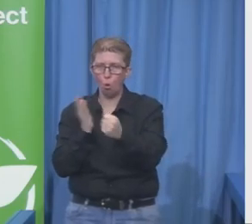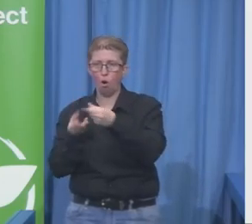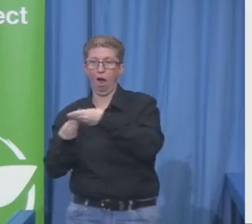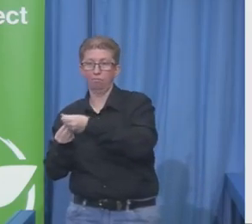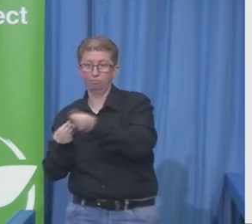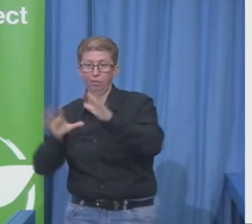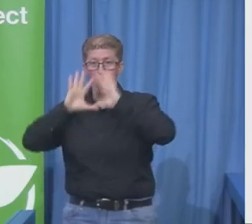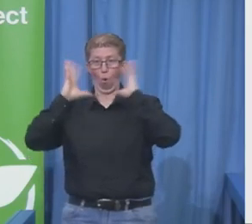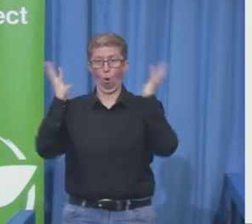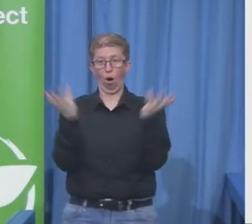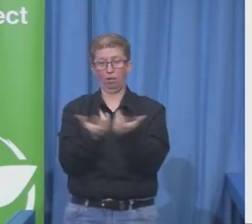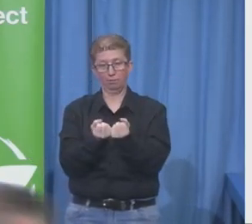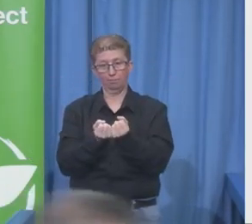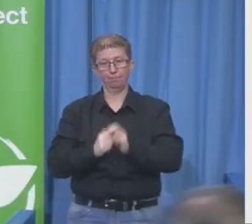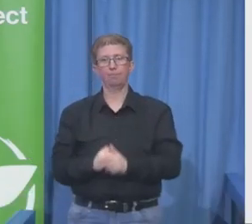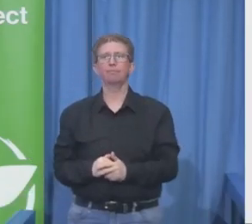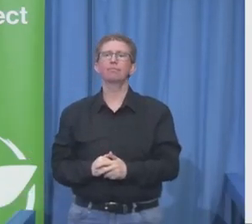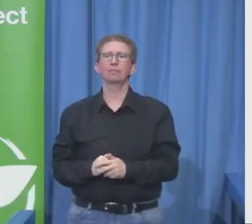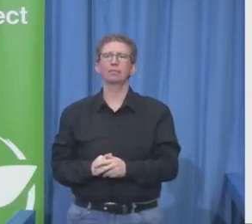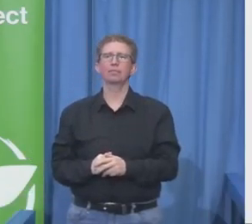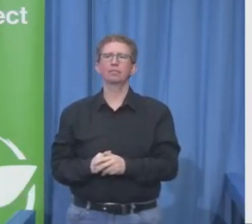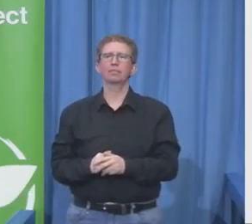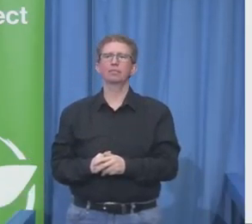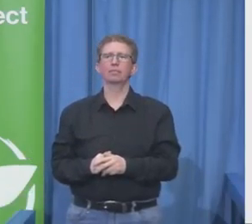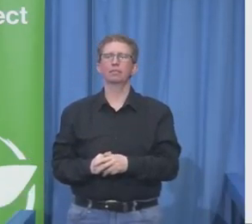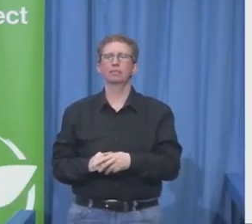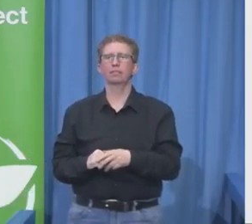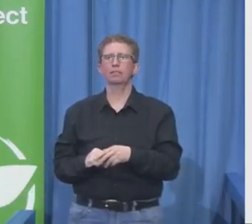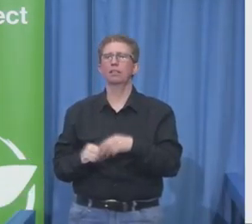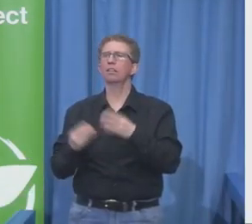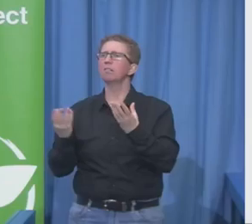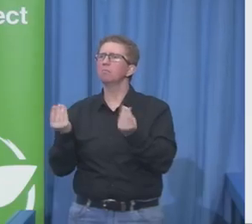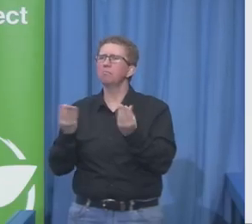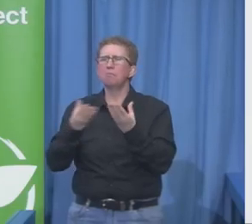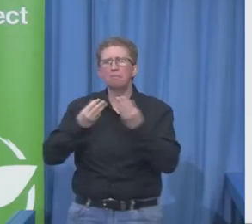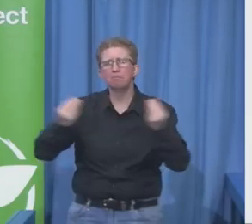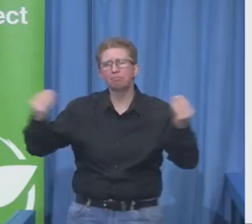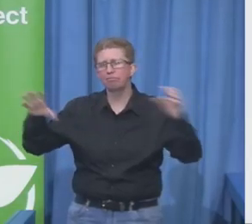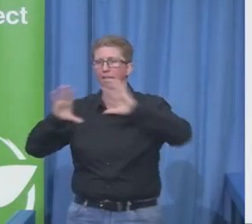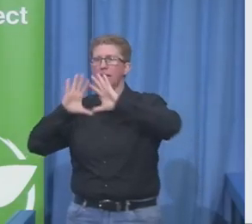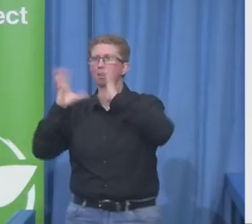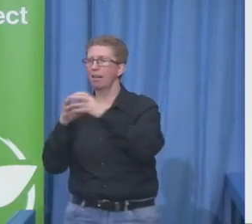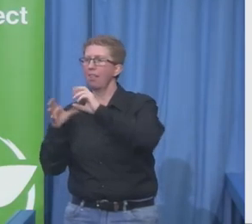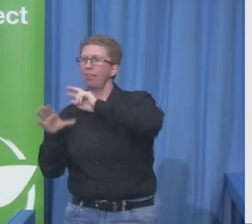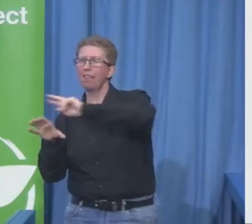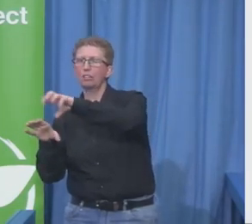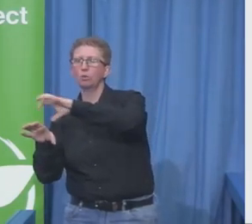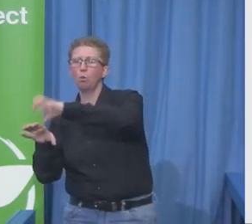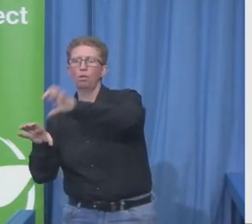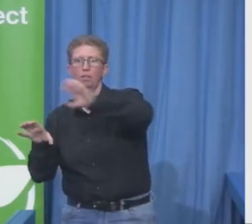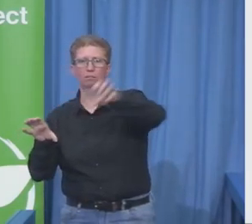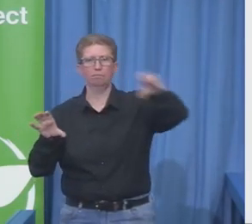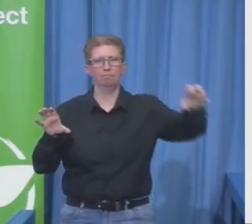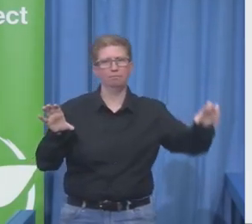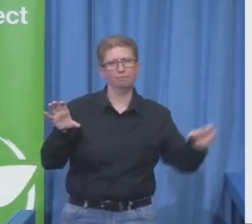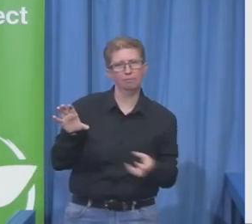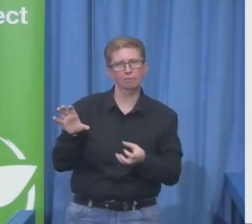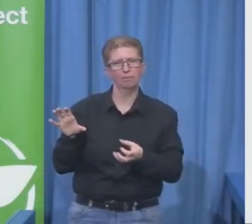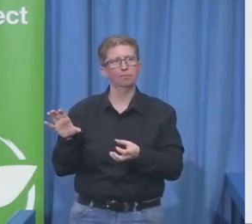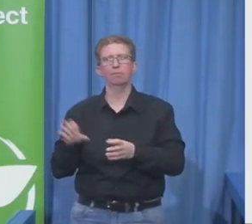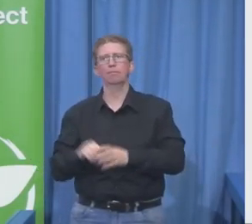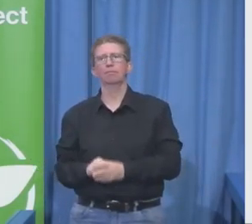90 nationalities working in Wipro. So it's indeed a very diverse work culture, global organization that we